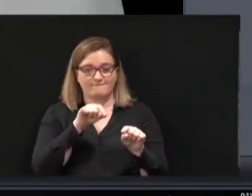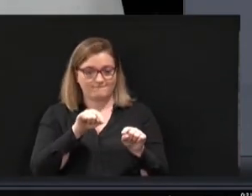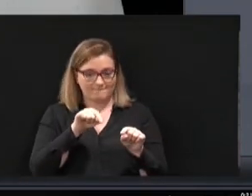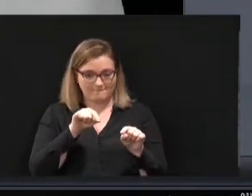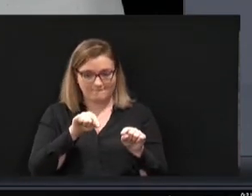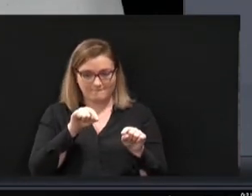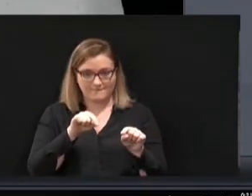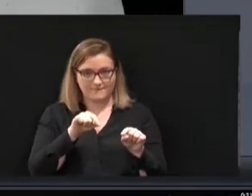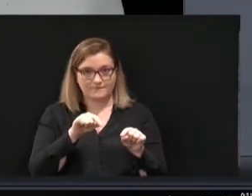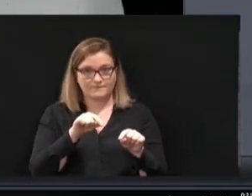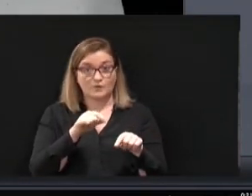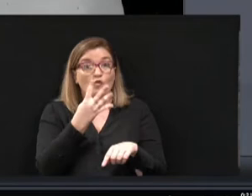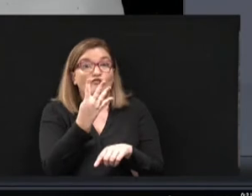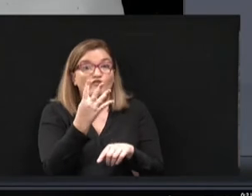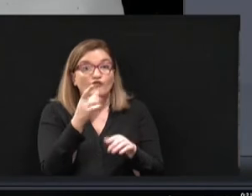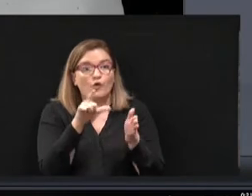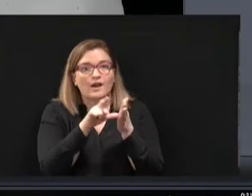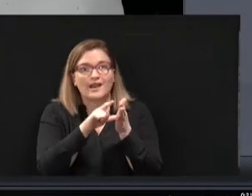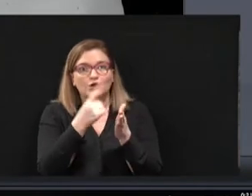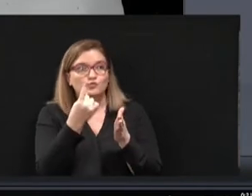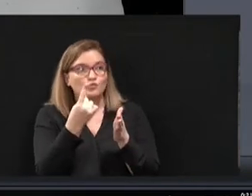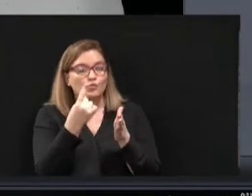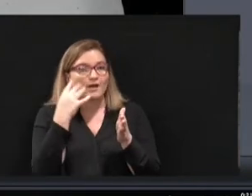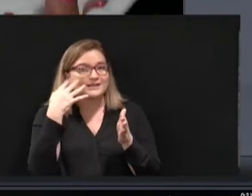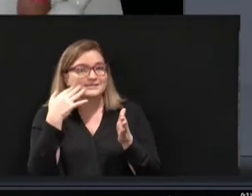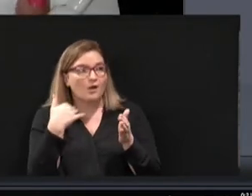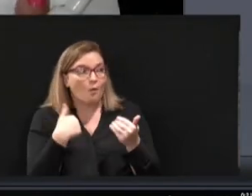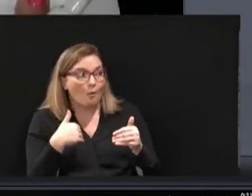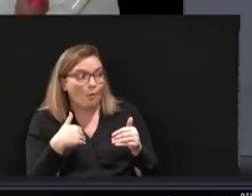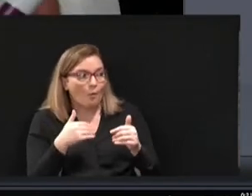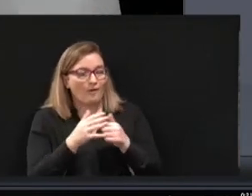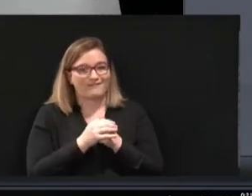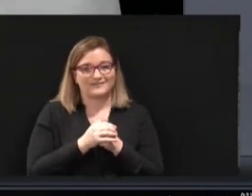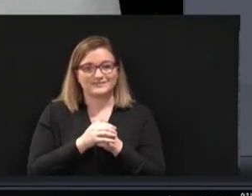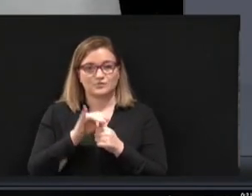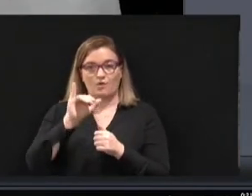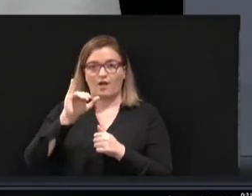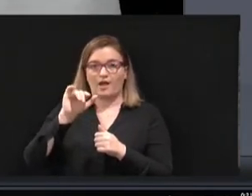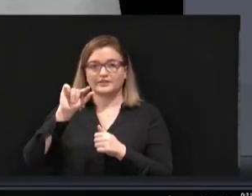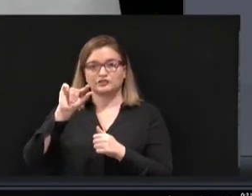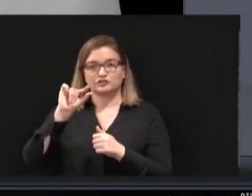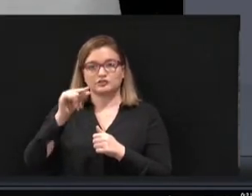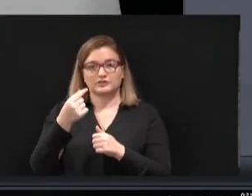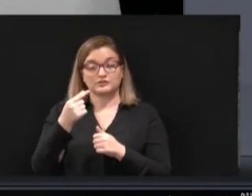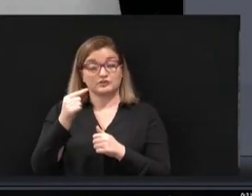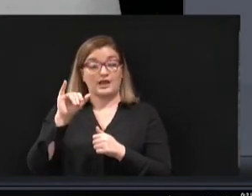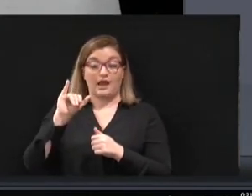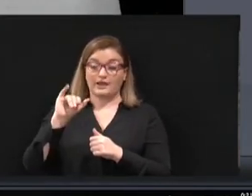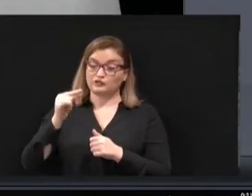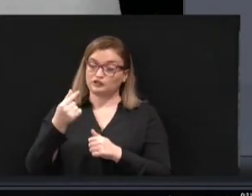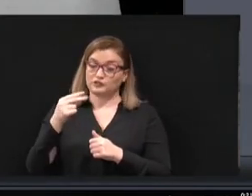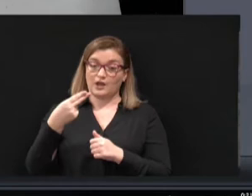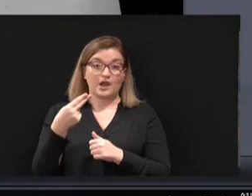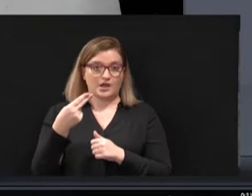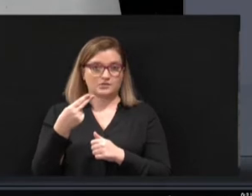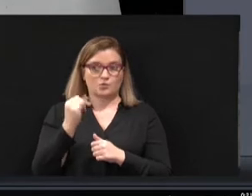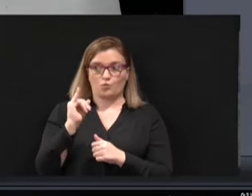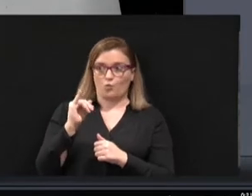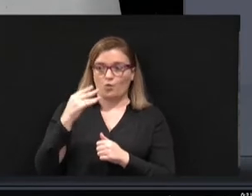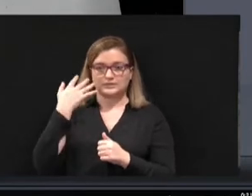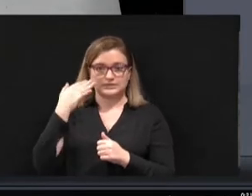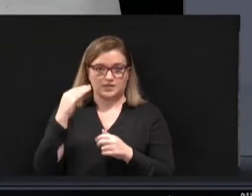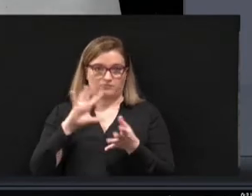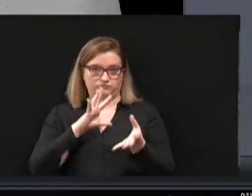four letters, one sound. E-I-G-H-A-N-A. So that is the grapheme for the phoneme A.